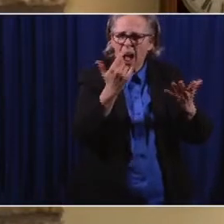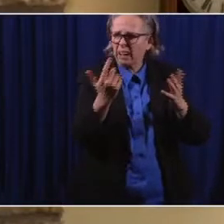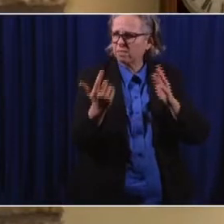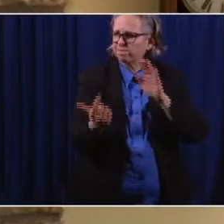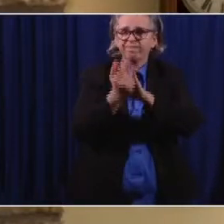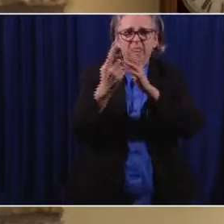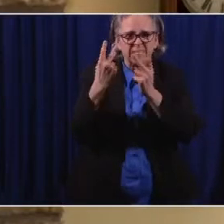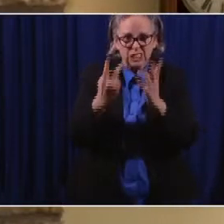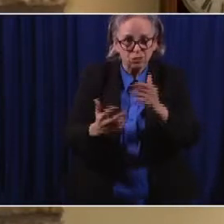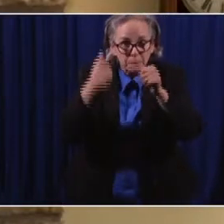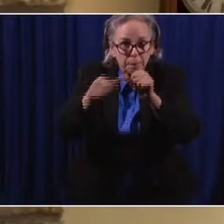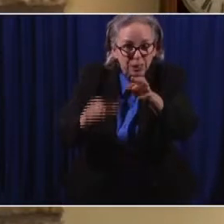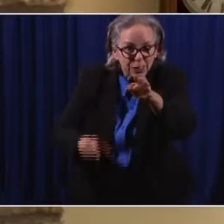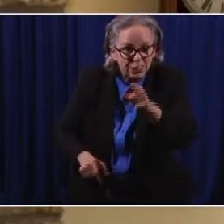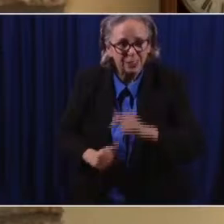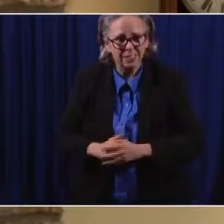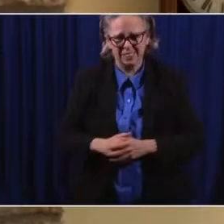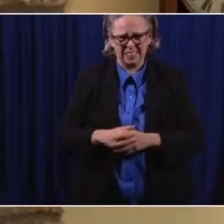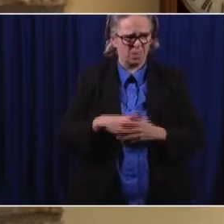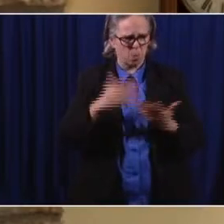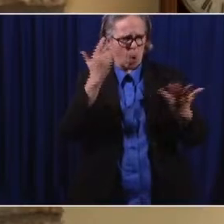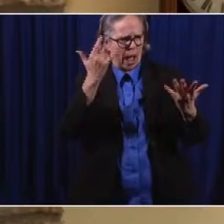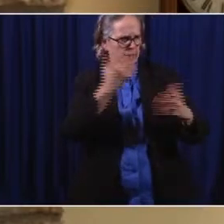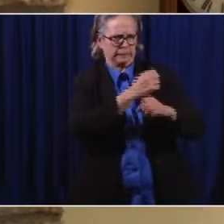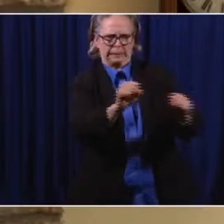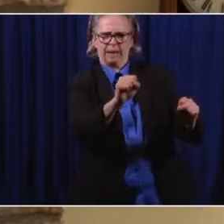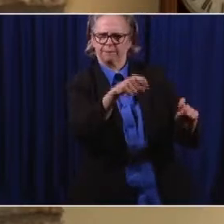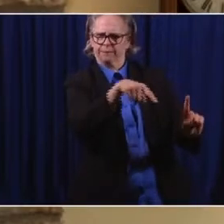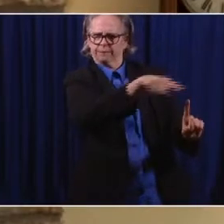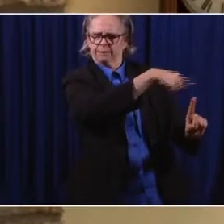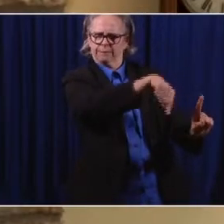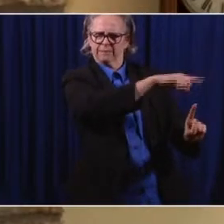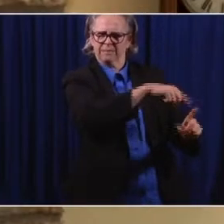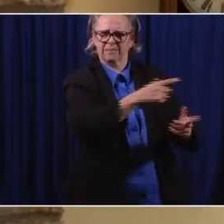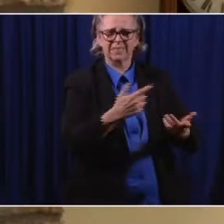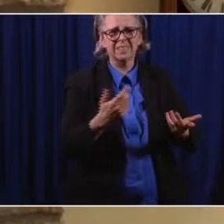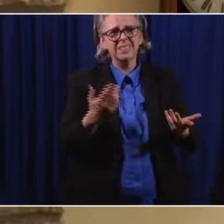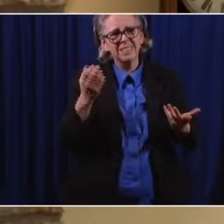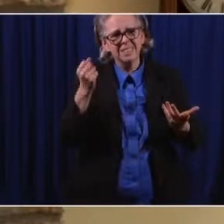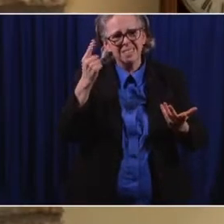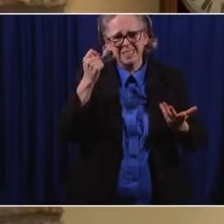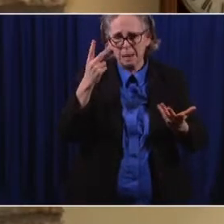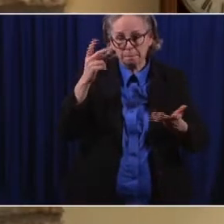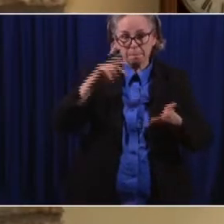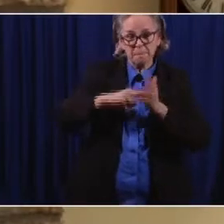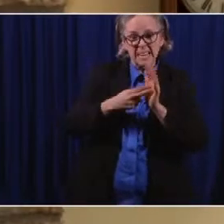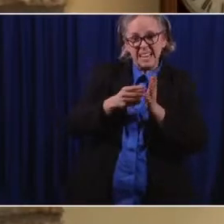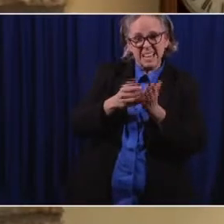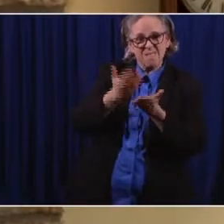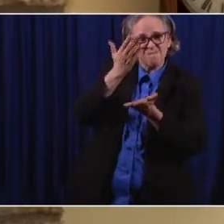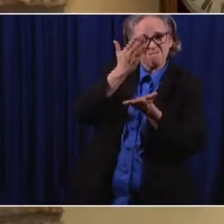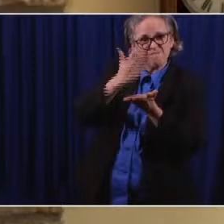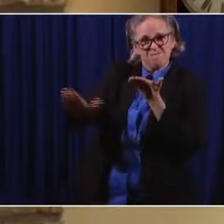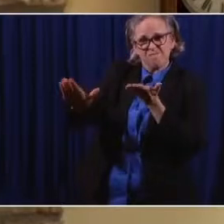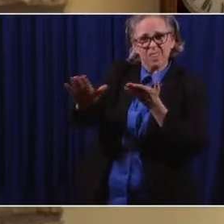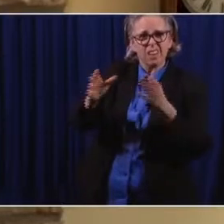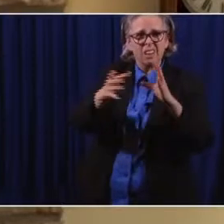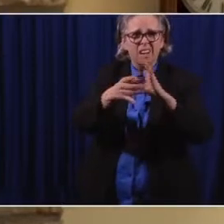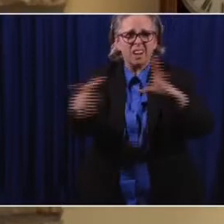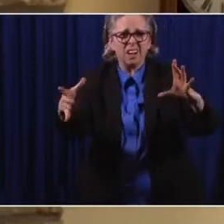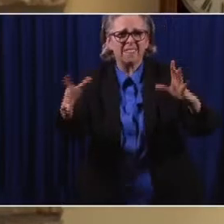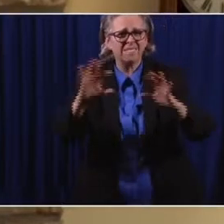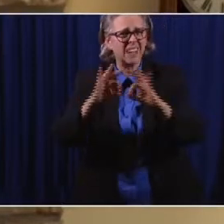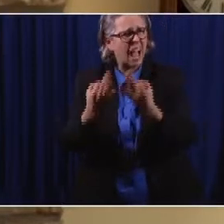people safe, but we also, what happened was that people got, weren't able to see their loved ones, and with horror, many times